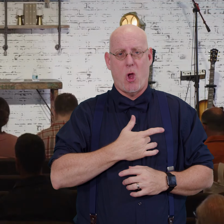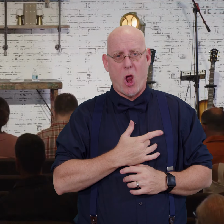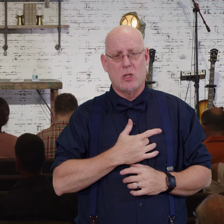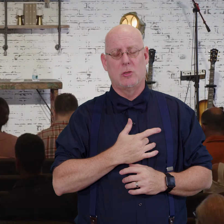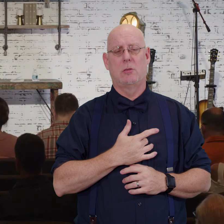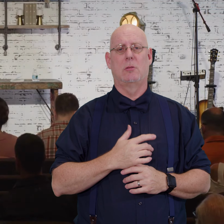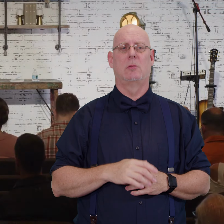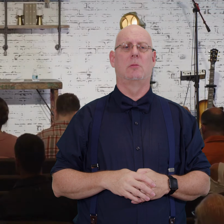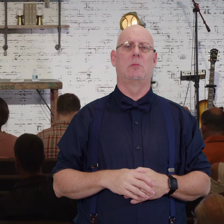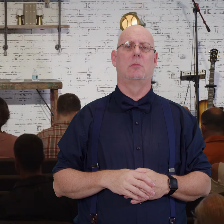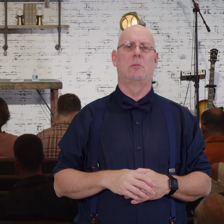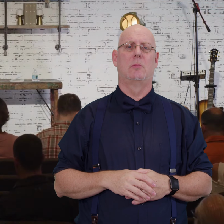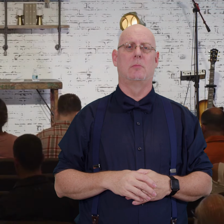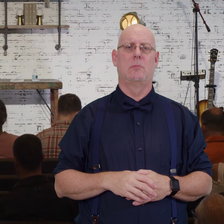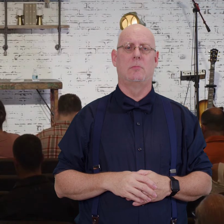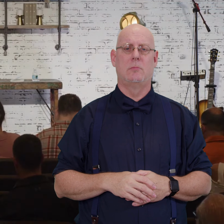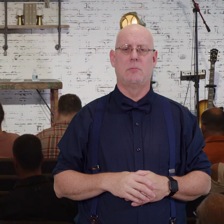heart.